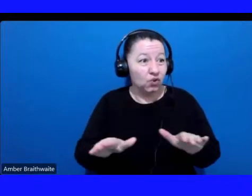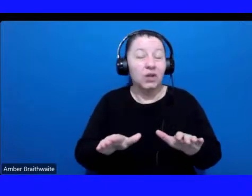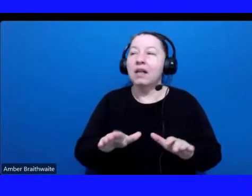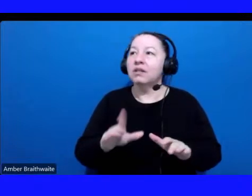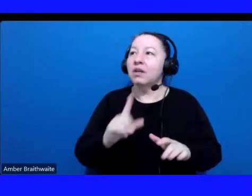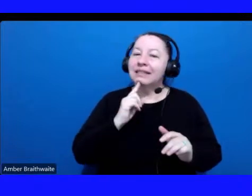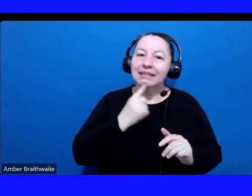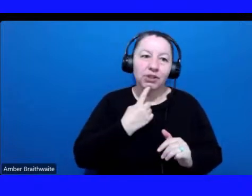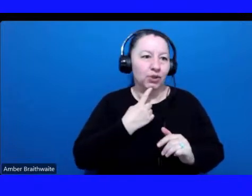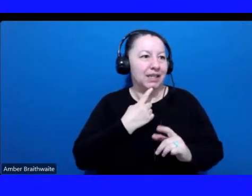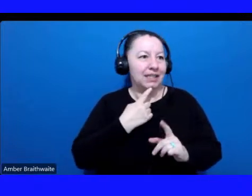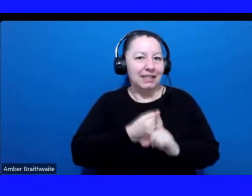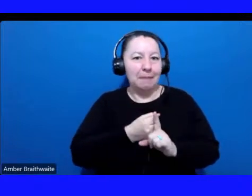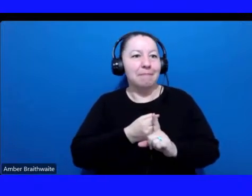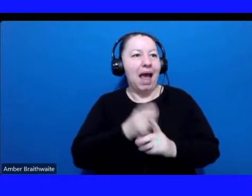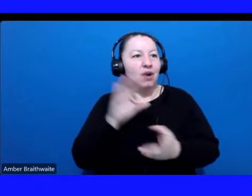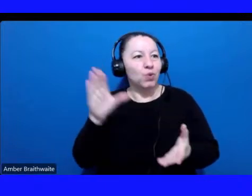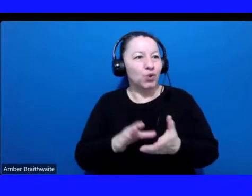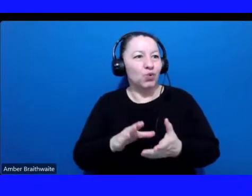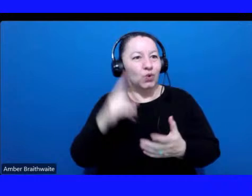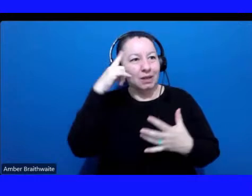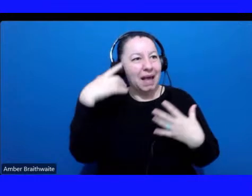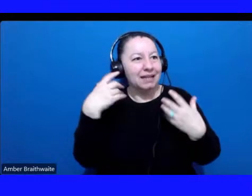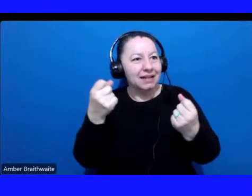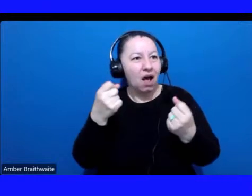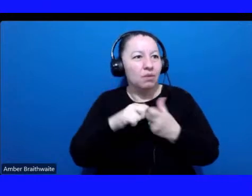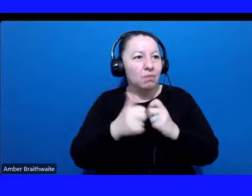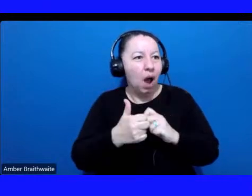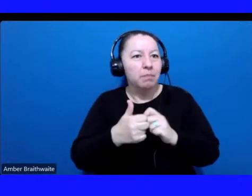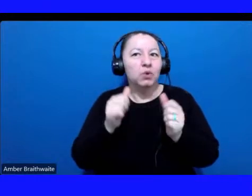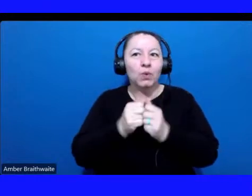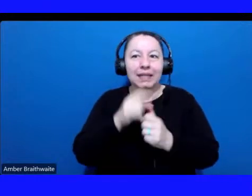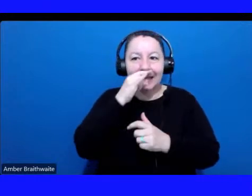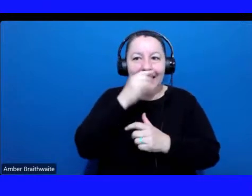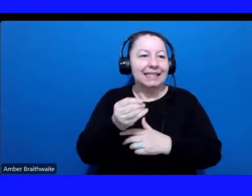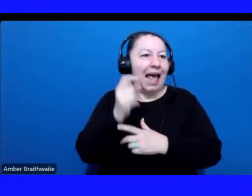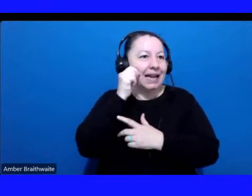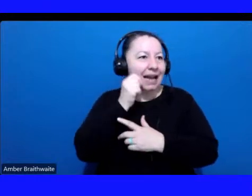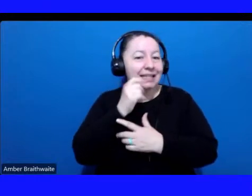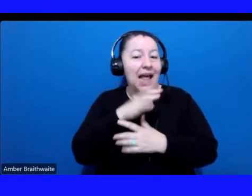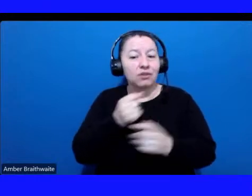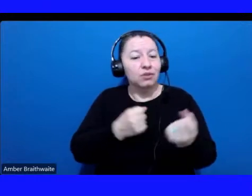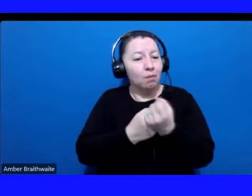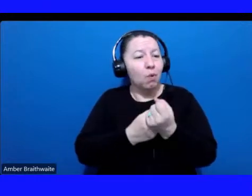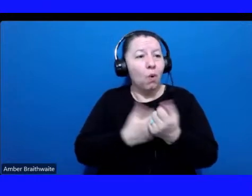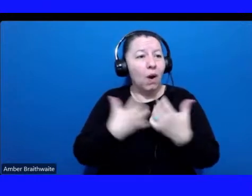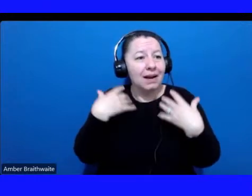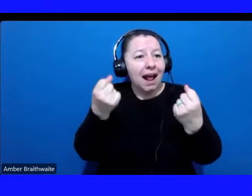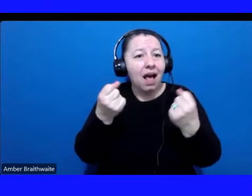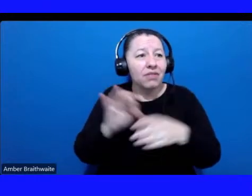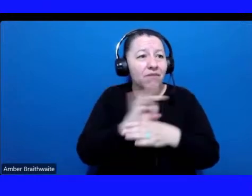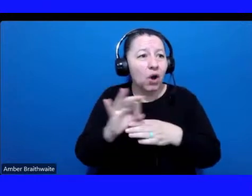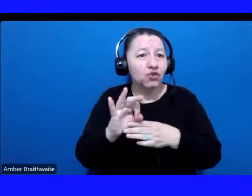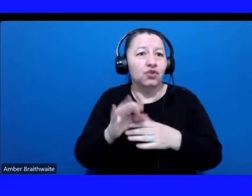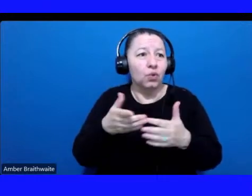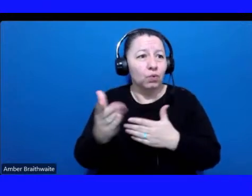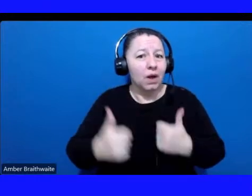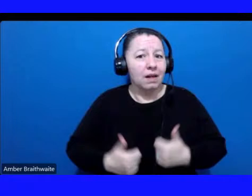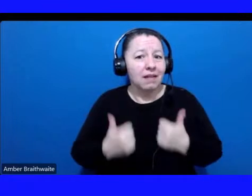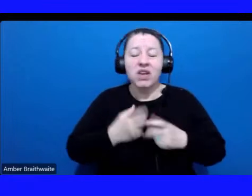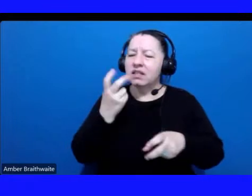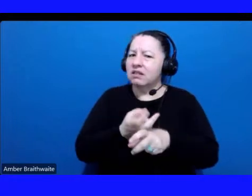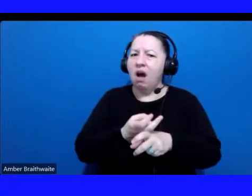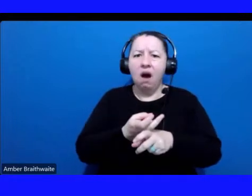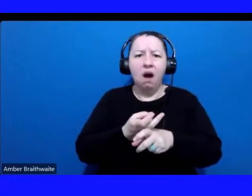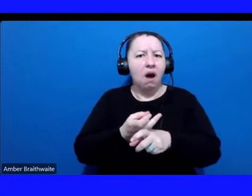peds and behavioral health because we needed to be successful because it was Robin Hood. But there's huge interest across the system and across the